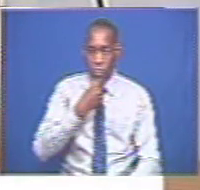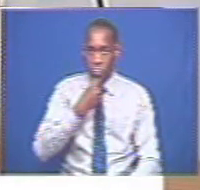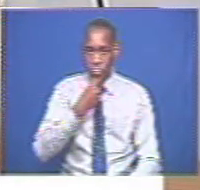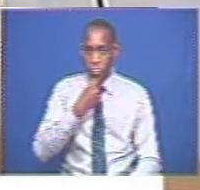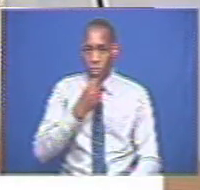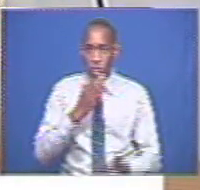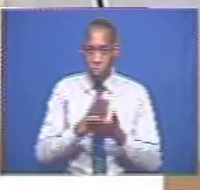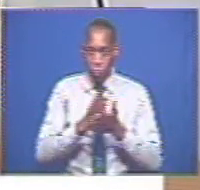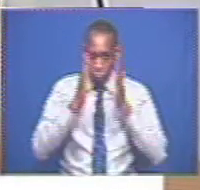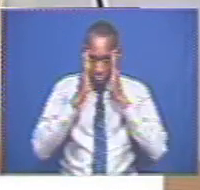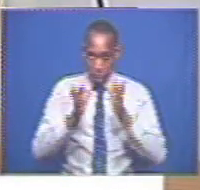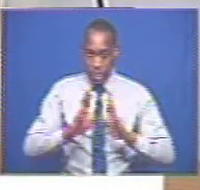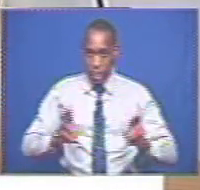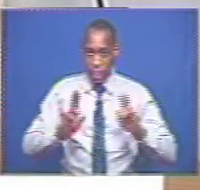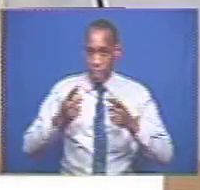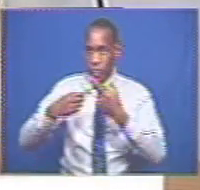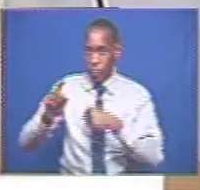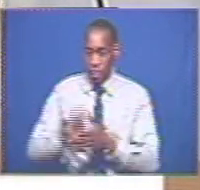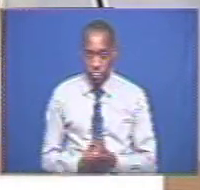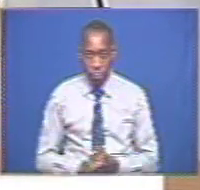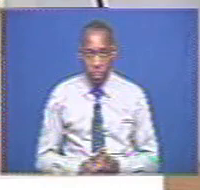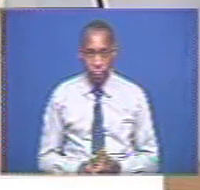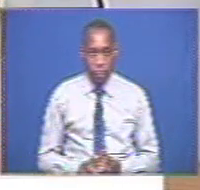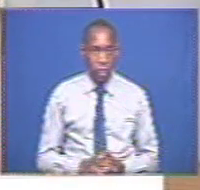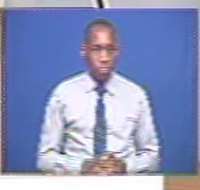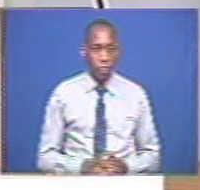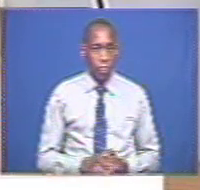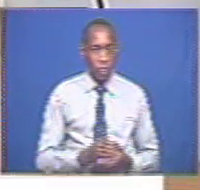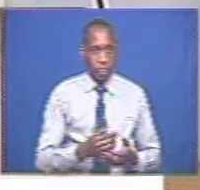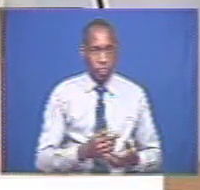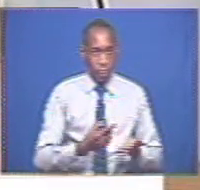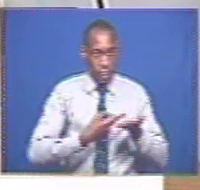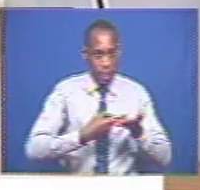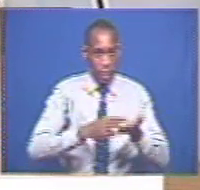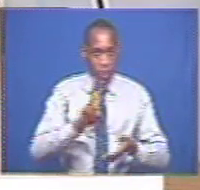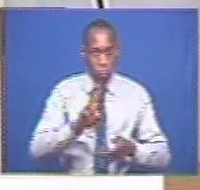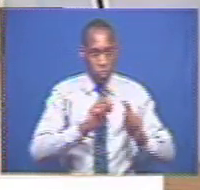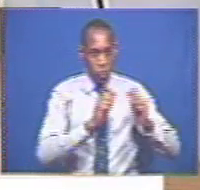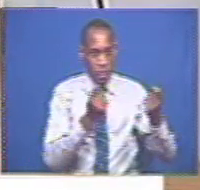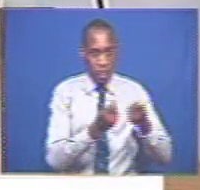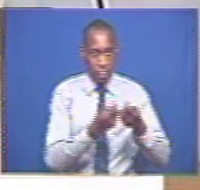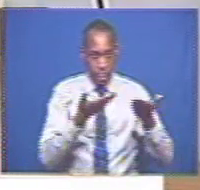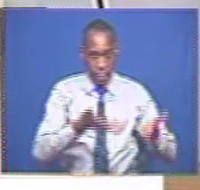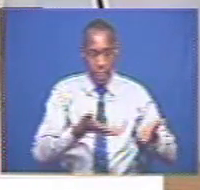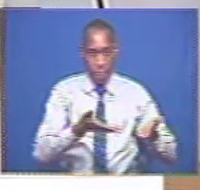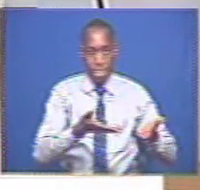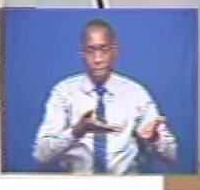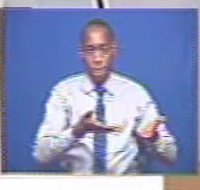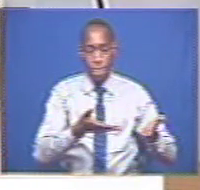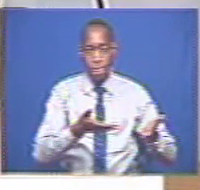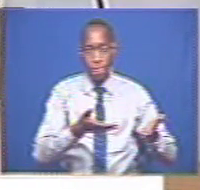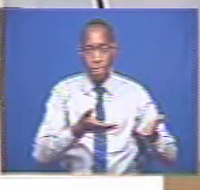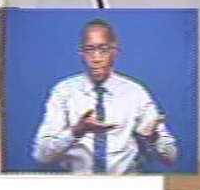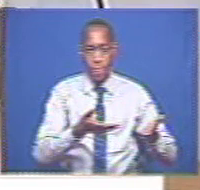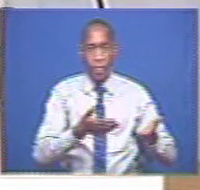rejuvenated and ready to go. Yeah. Okay, let me just speak about the two sides. Yes. At the moment,